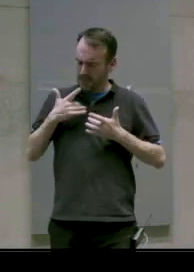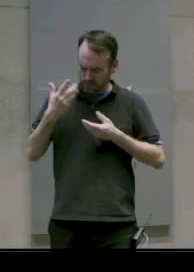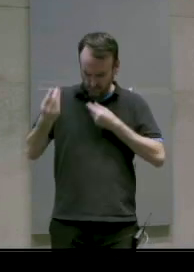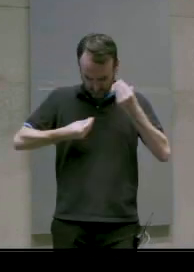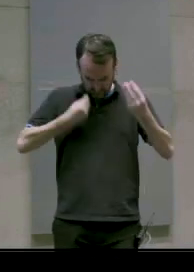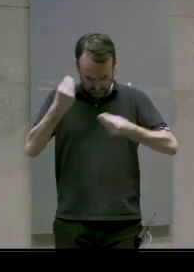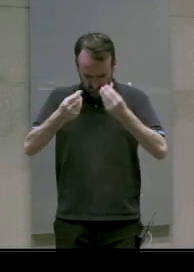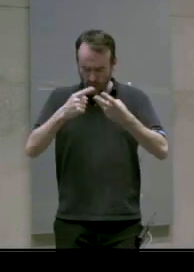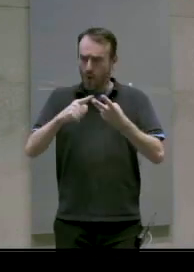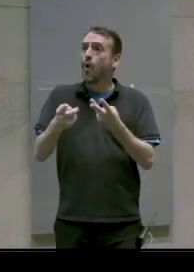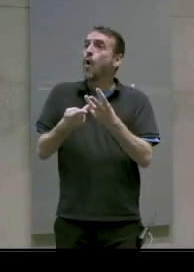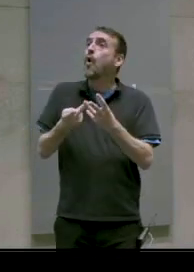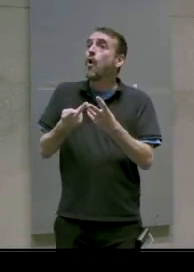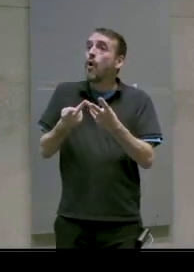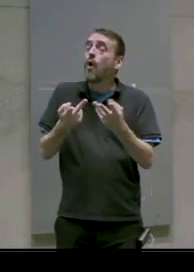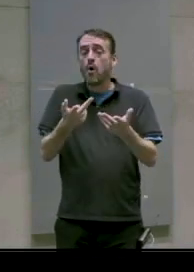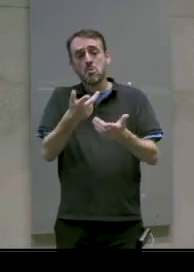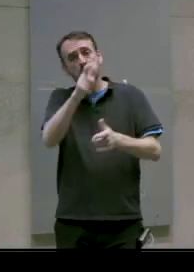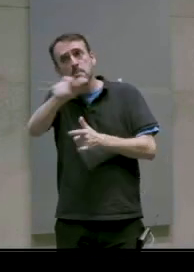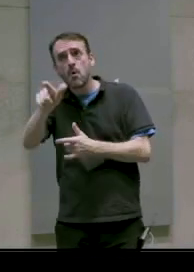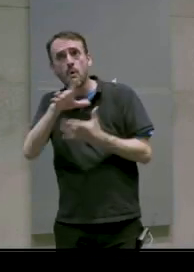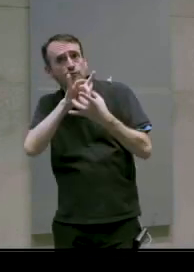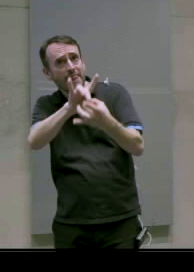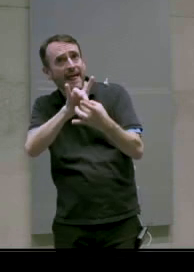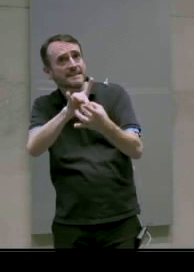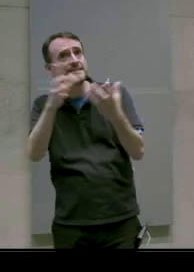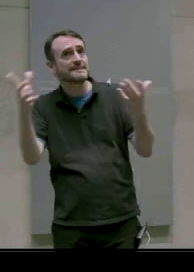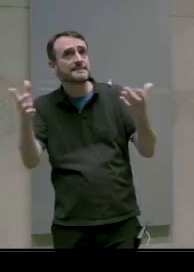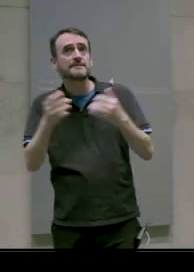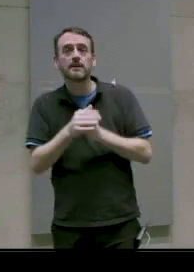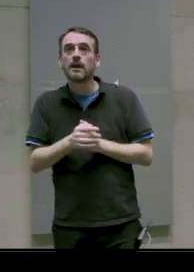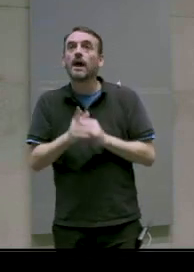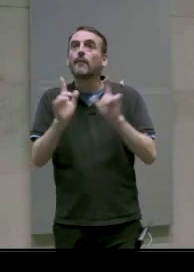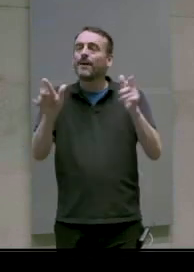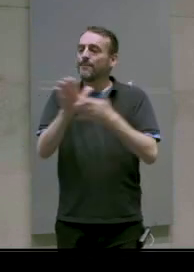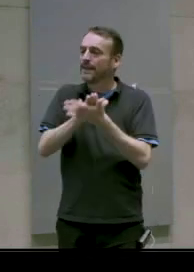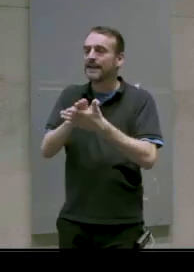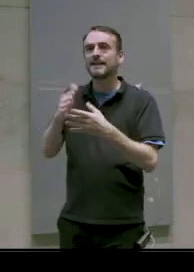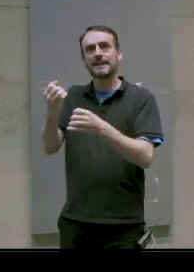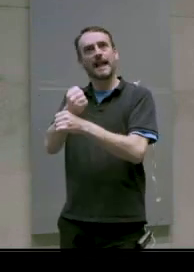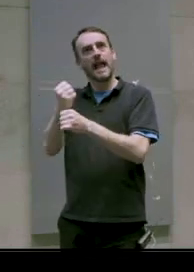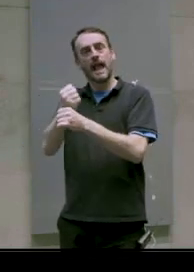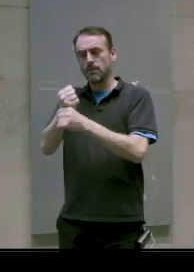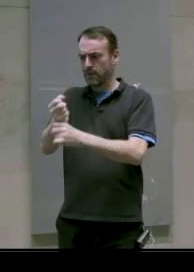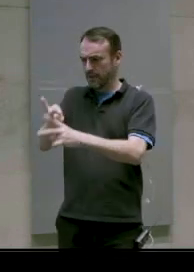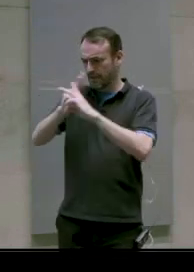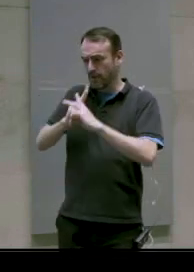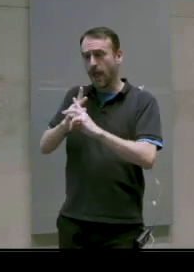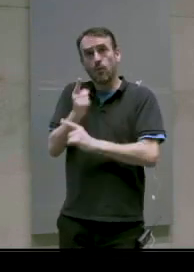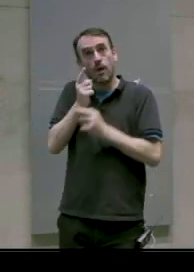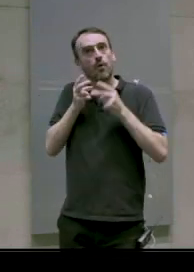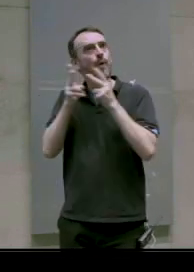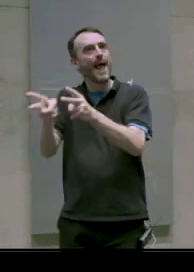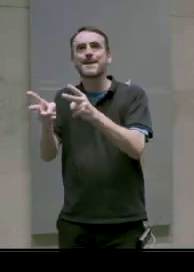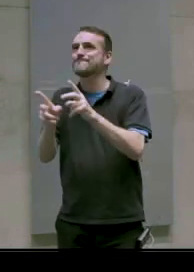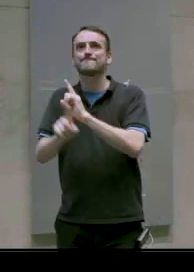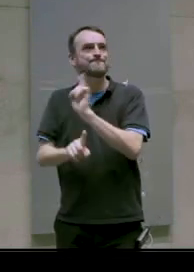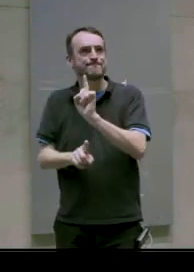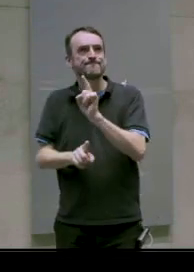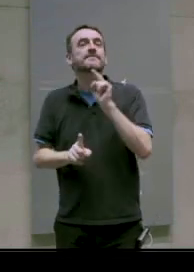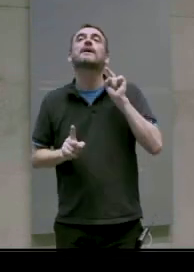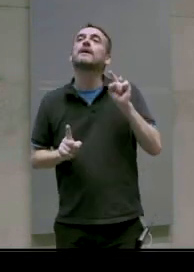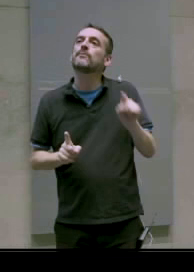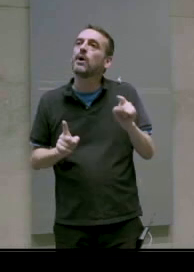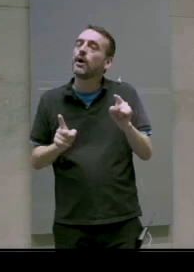people. As a whole, this also means that there is not one way to play games for self-care, but that all games can be reframed for it